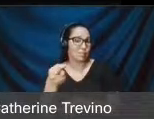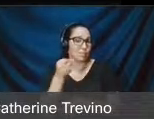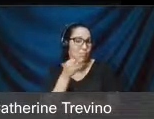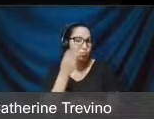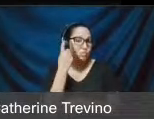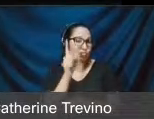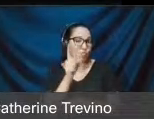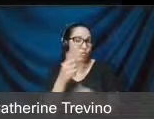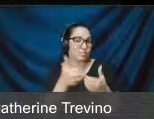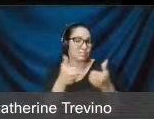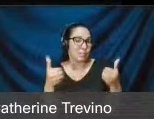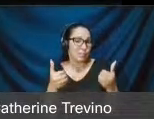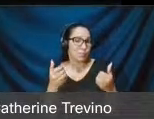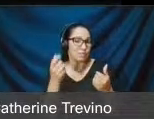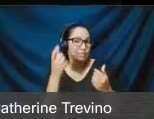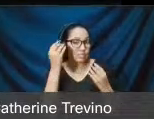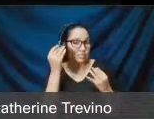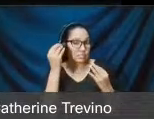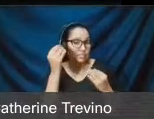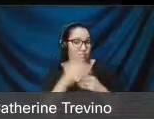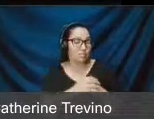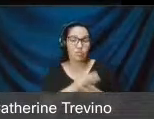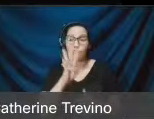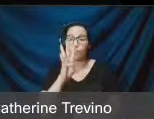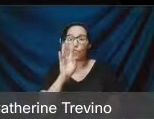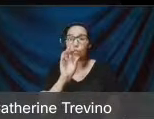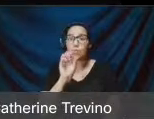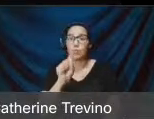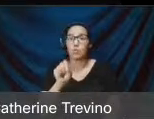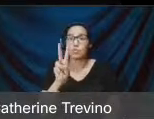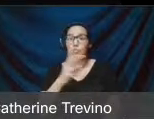separate consideration? 4.2, please.